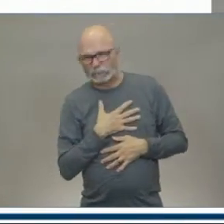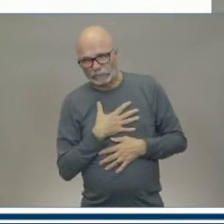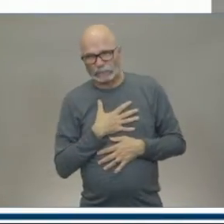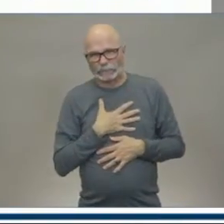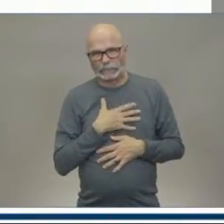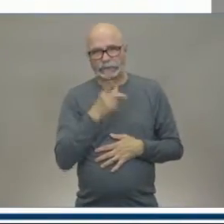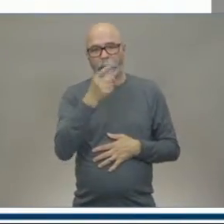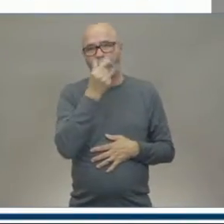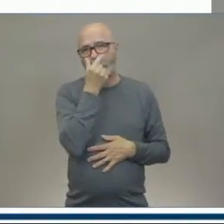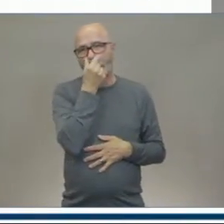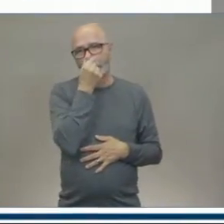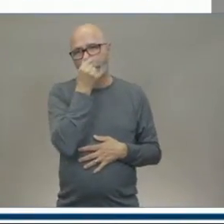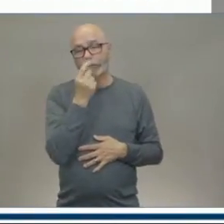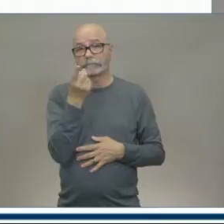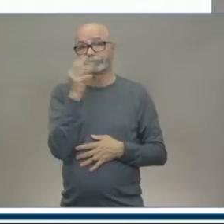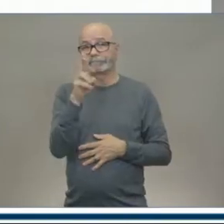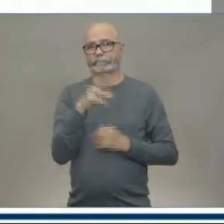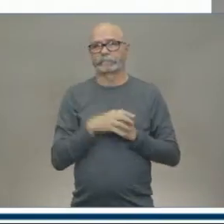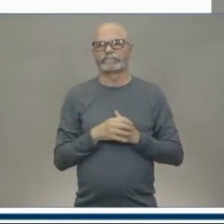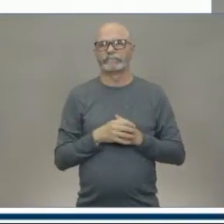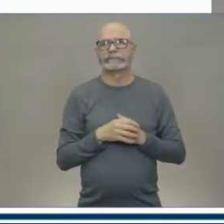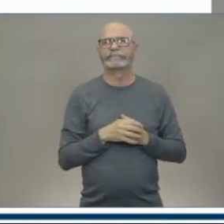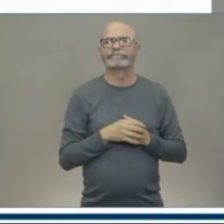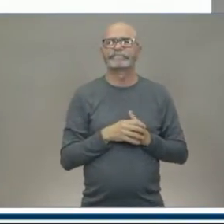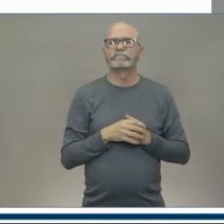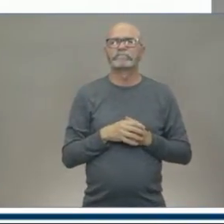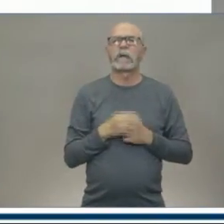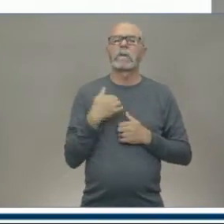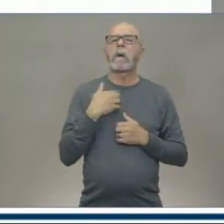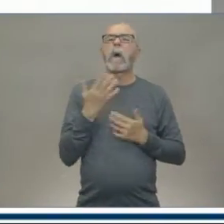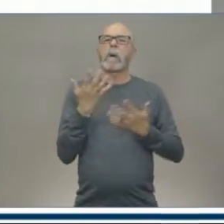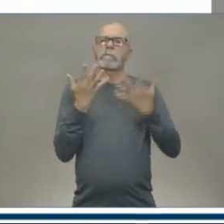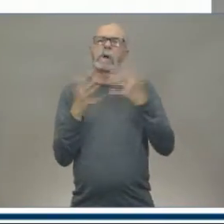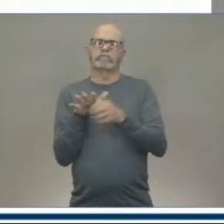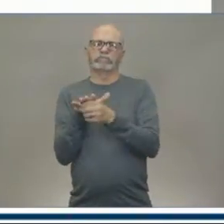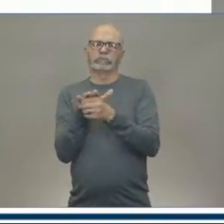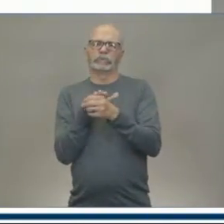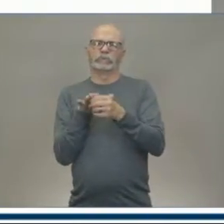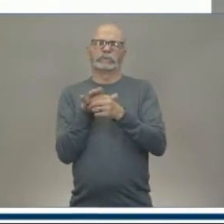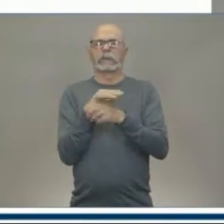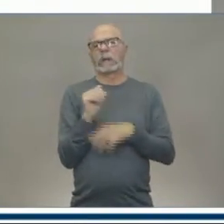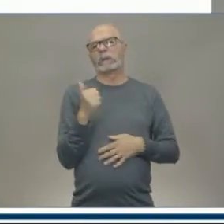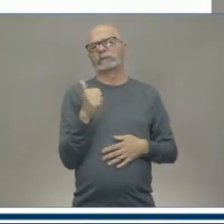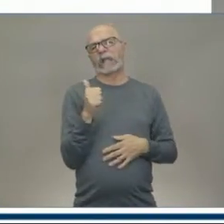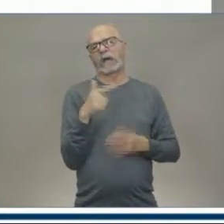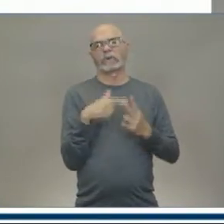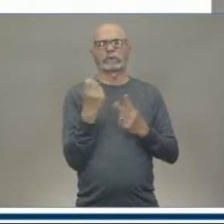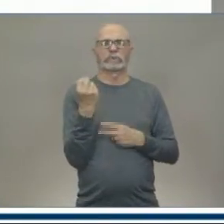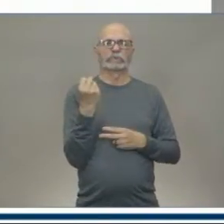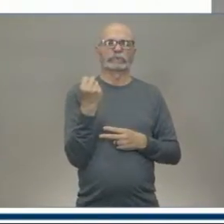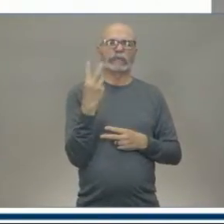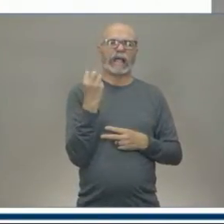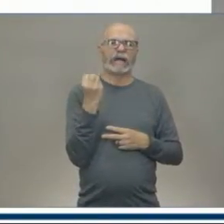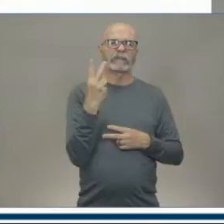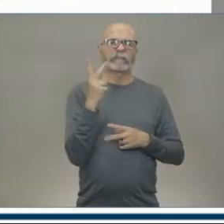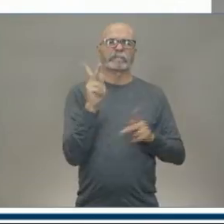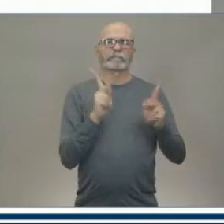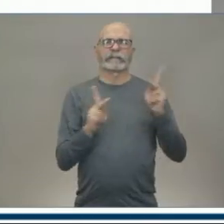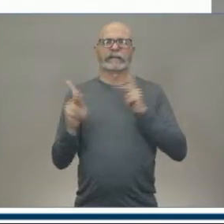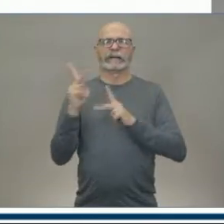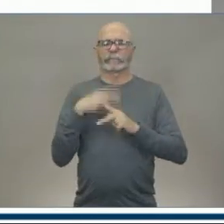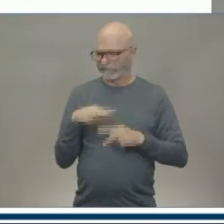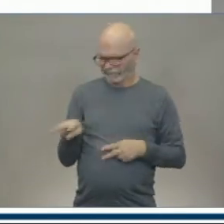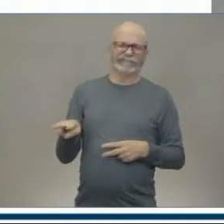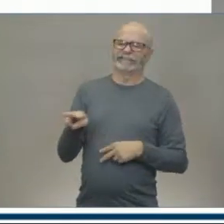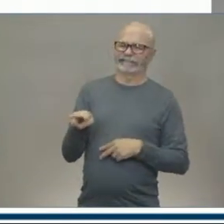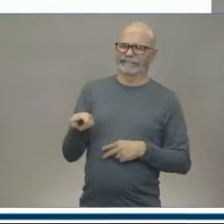cases. We're probably up to about 10 to 12, where we're saying we don't really know. We can't explain how they got exposed. So we